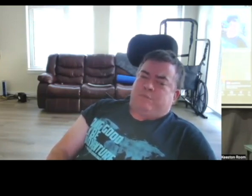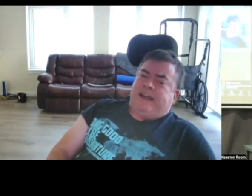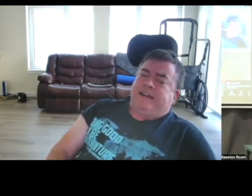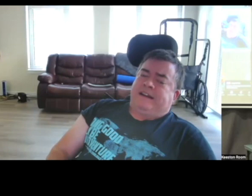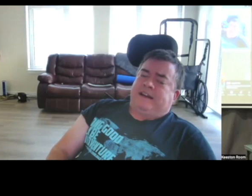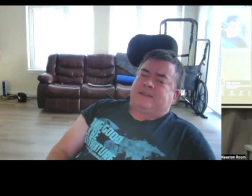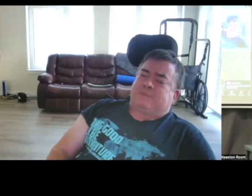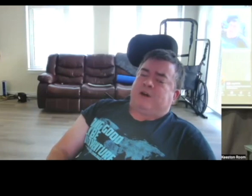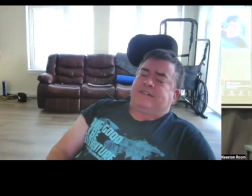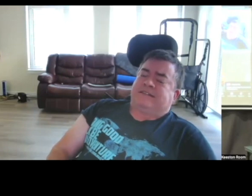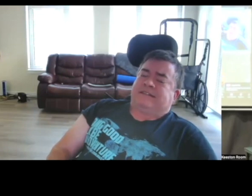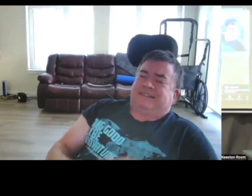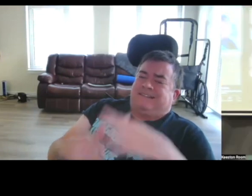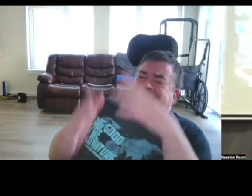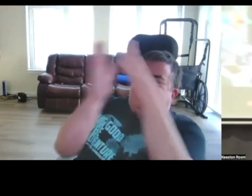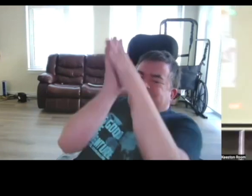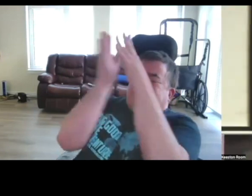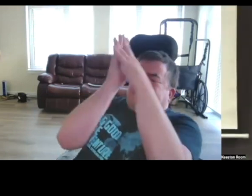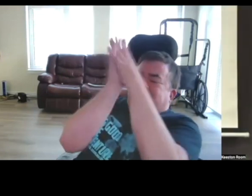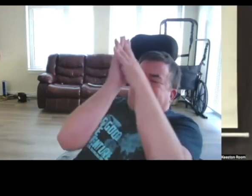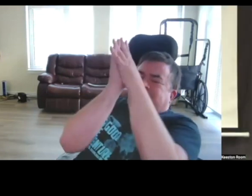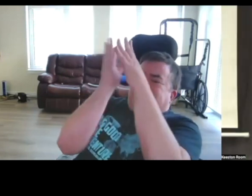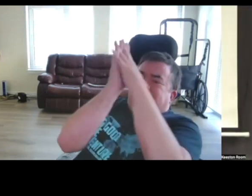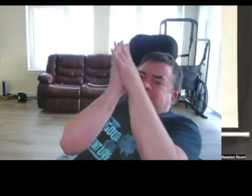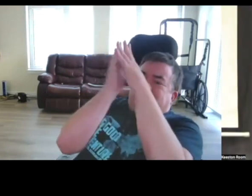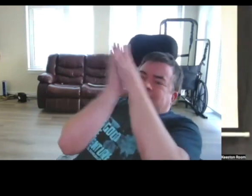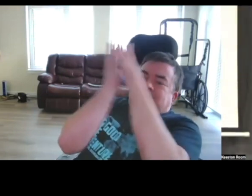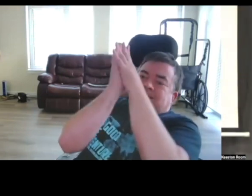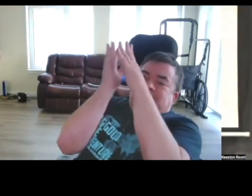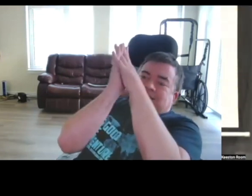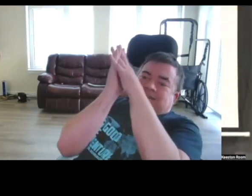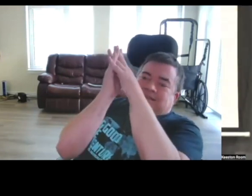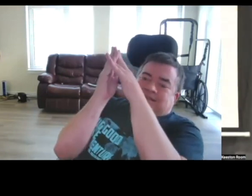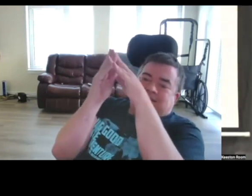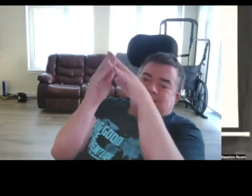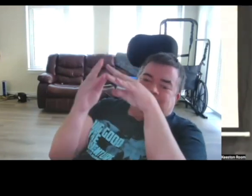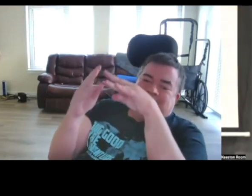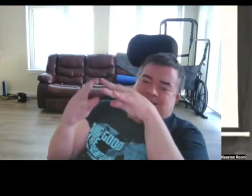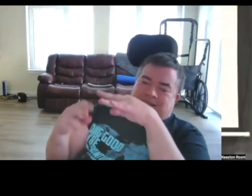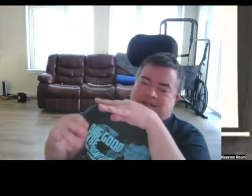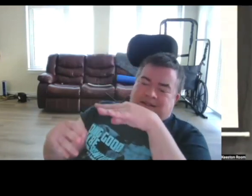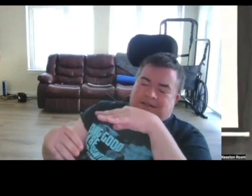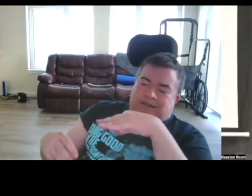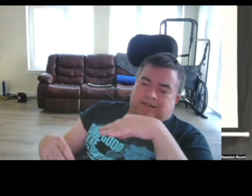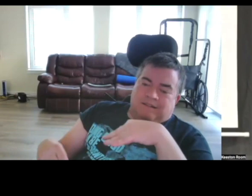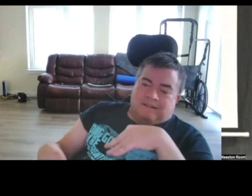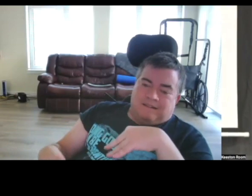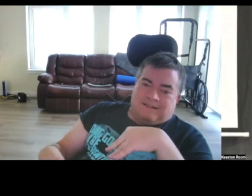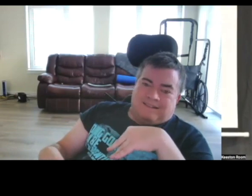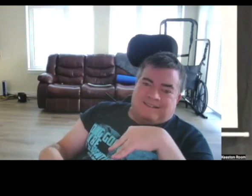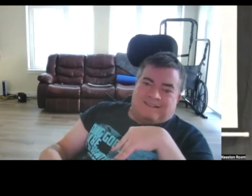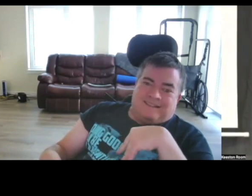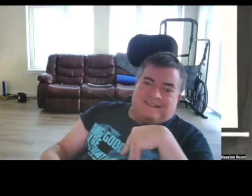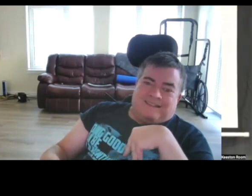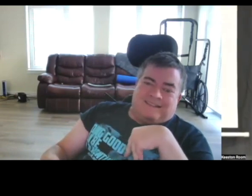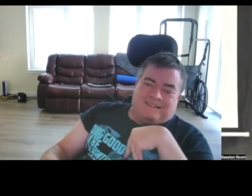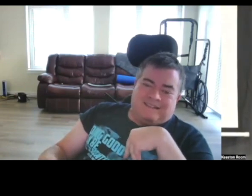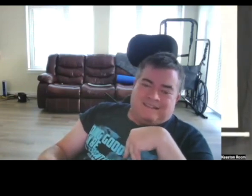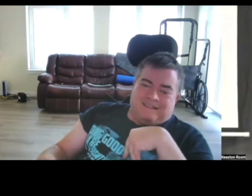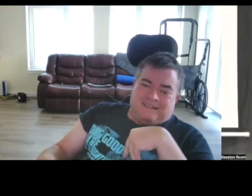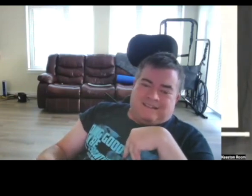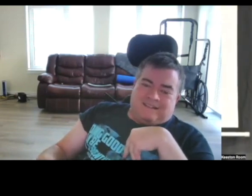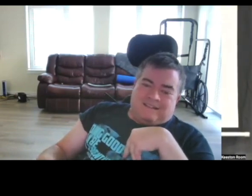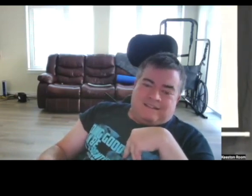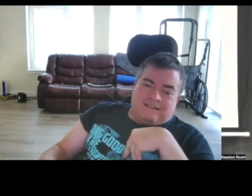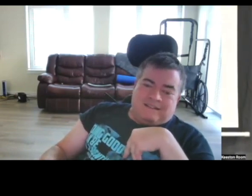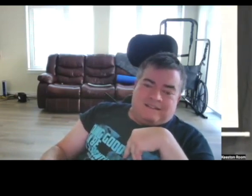for Meghan S. Martin. Hi guys, thanks for having me, and thank you so much for inviting me to